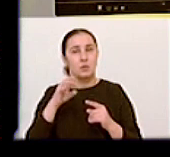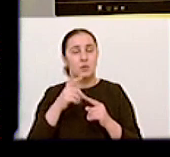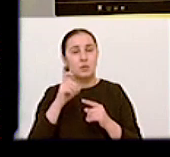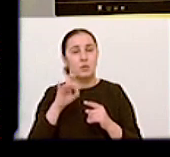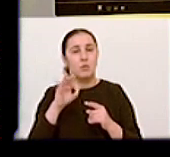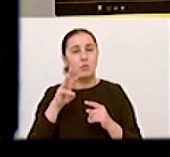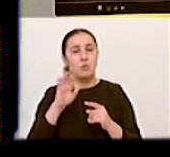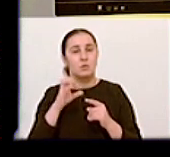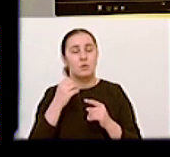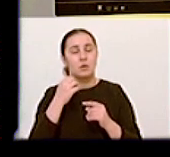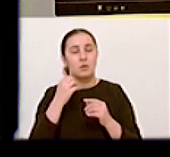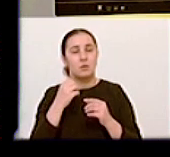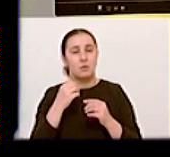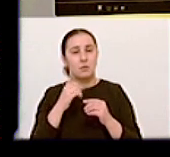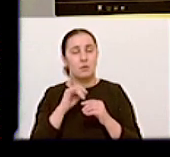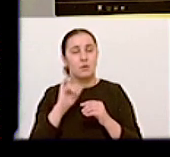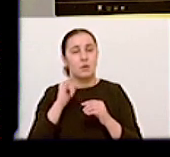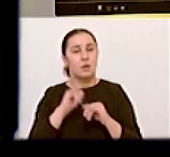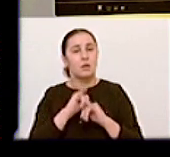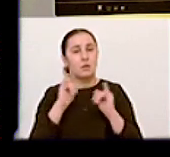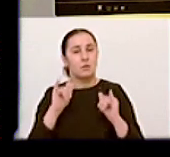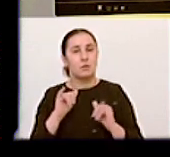sonining karrali ortishi.